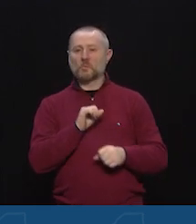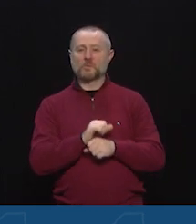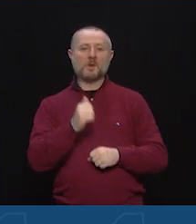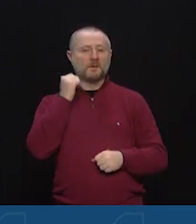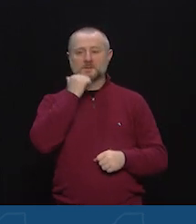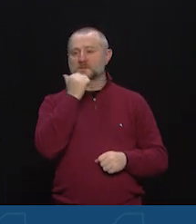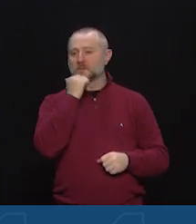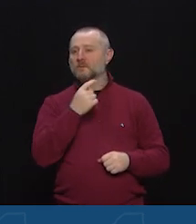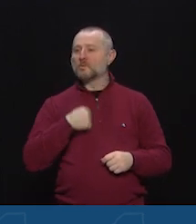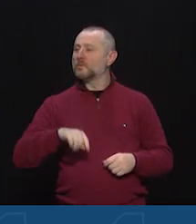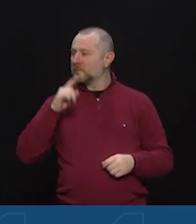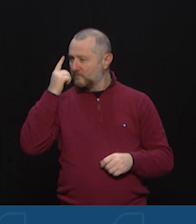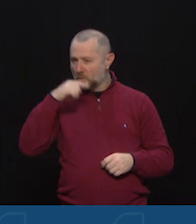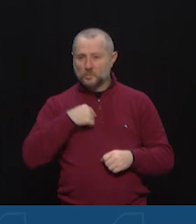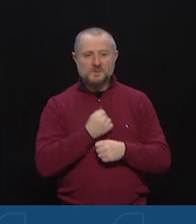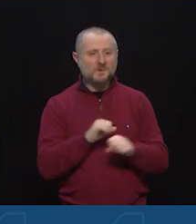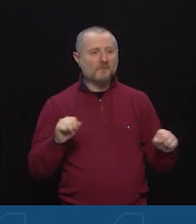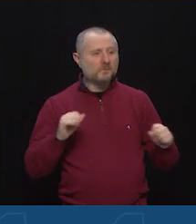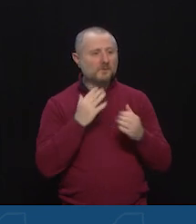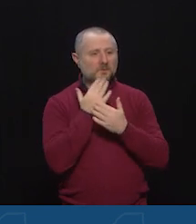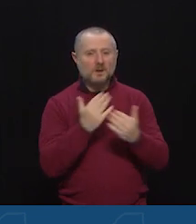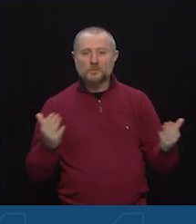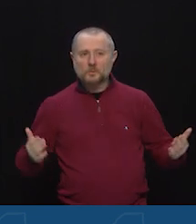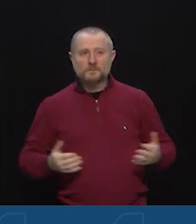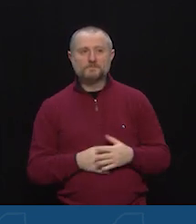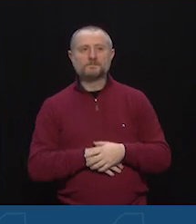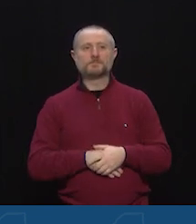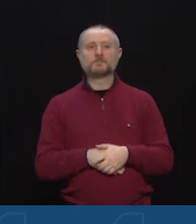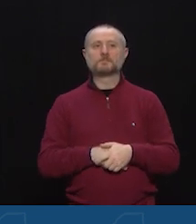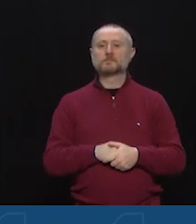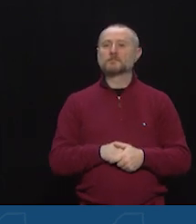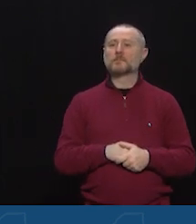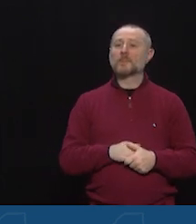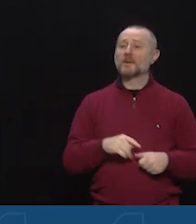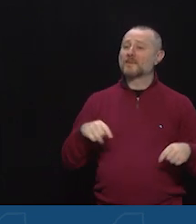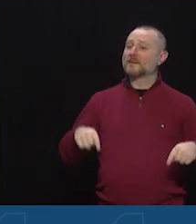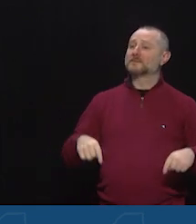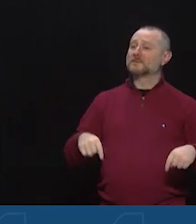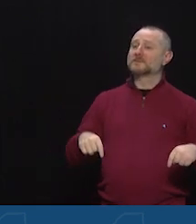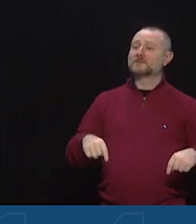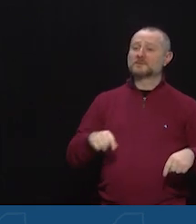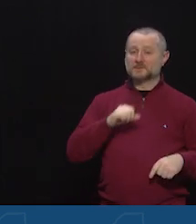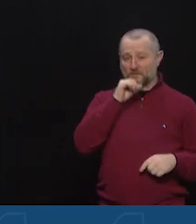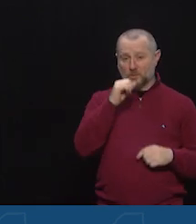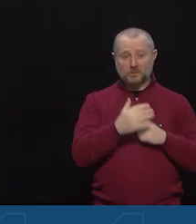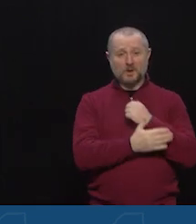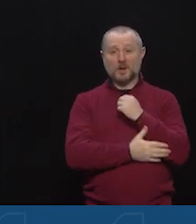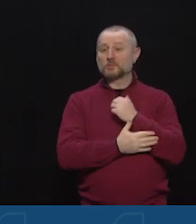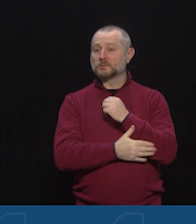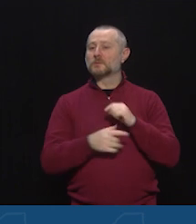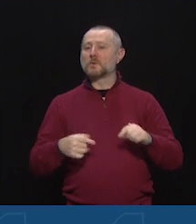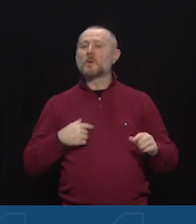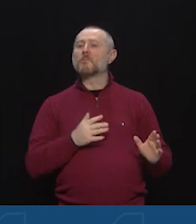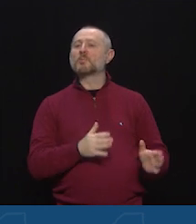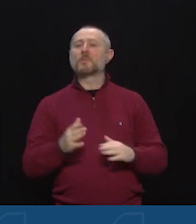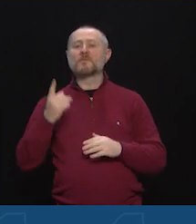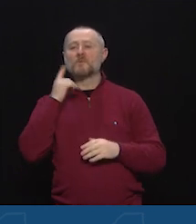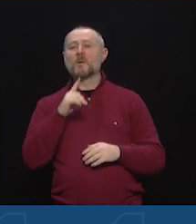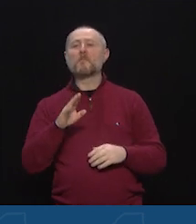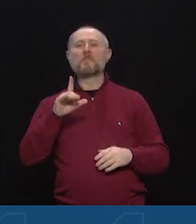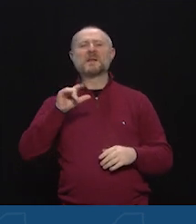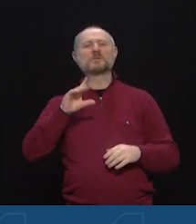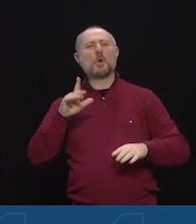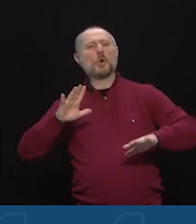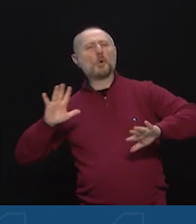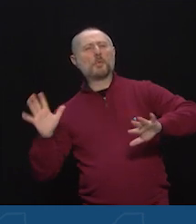safe. So in Suffolk County today, we are preparing for a blizzard. This is likely to